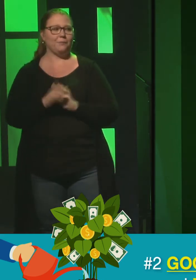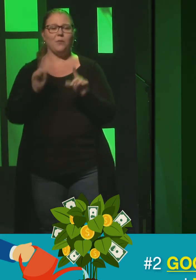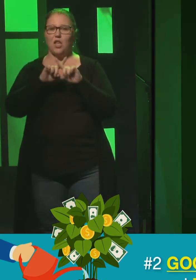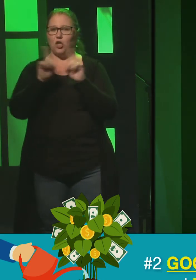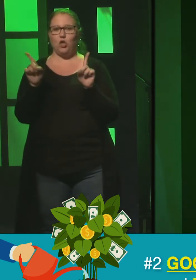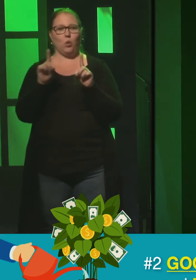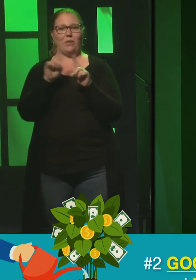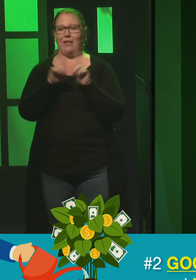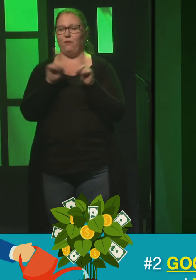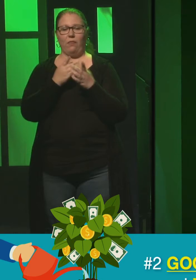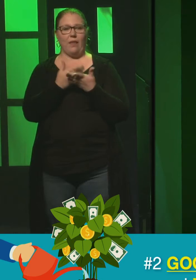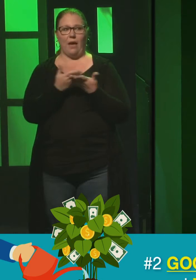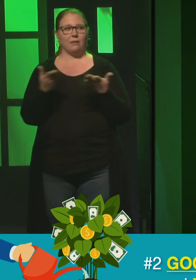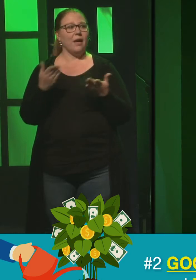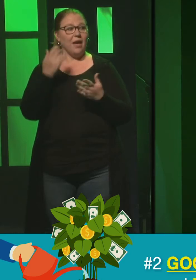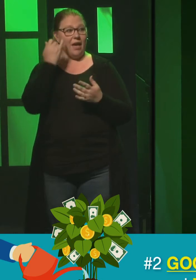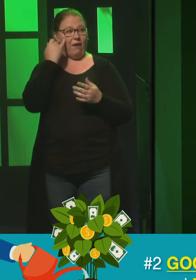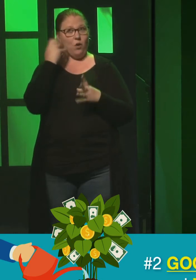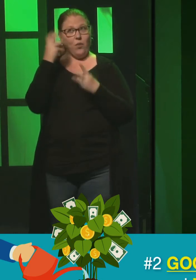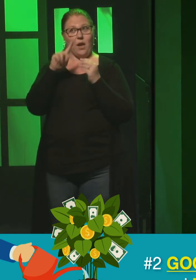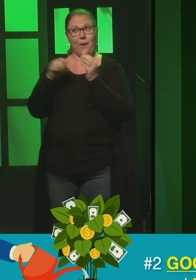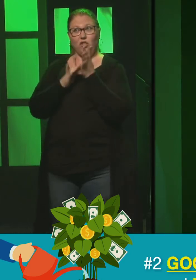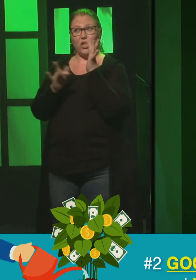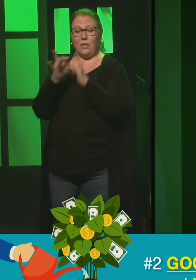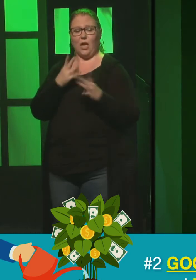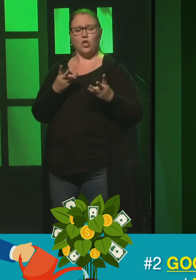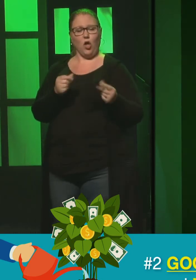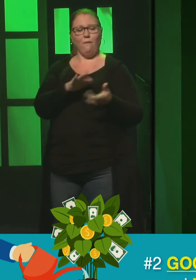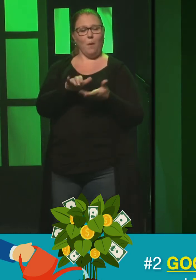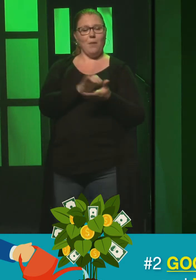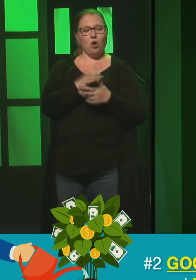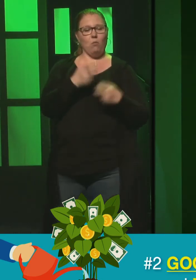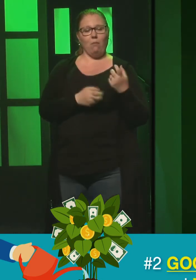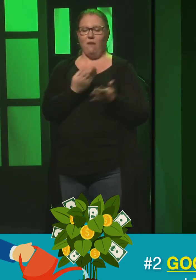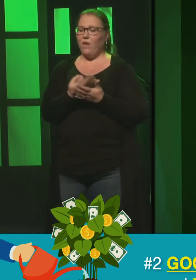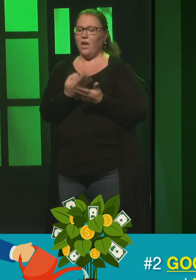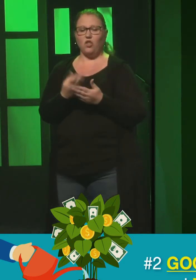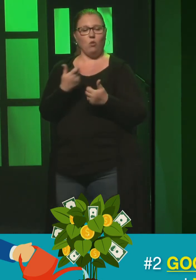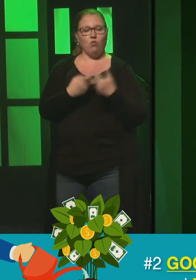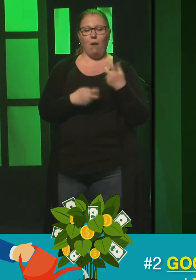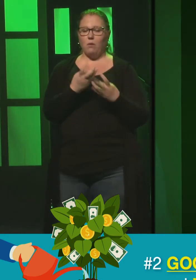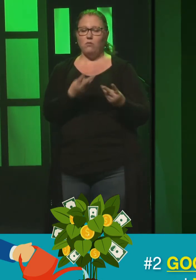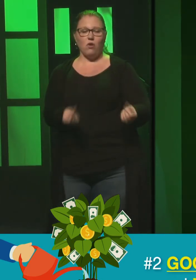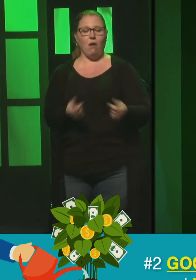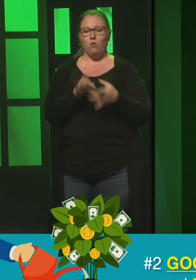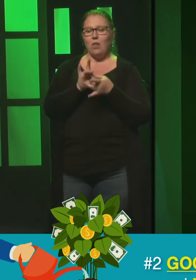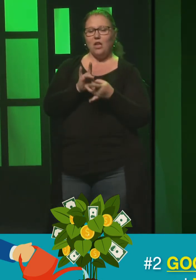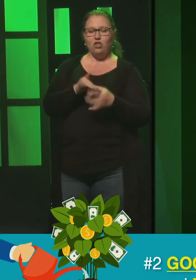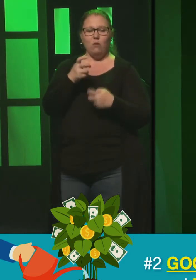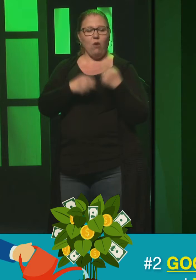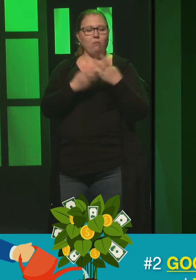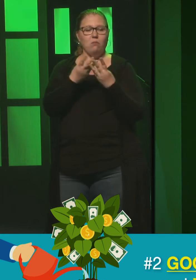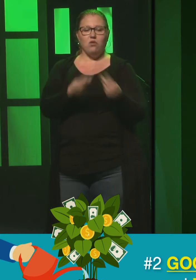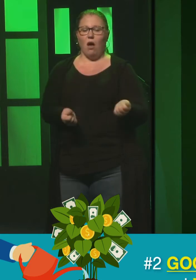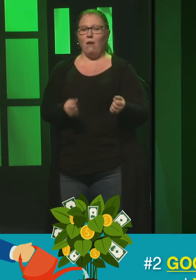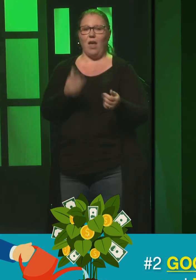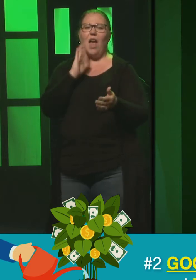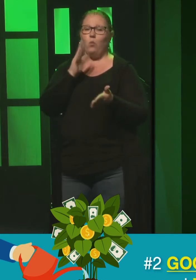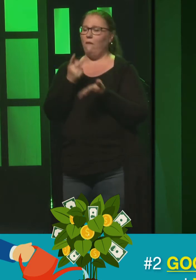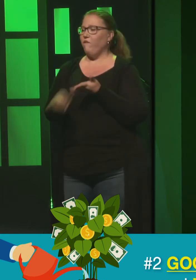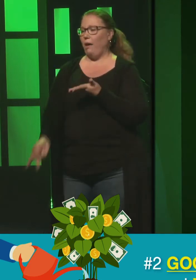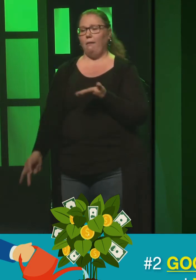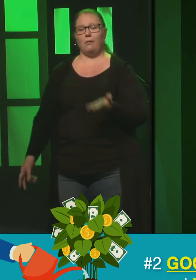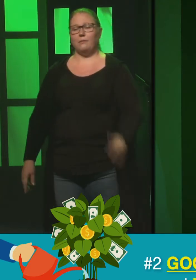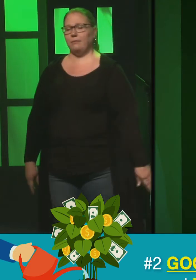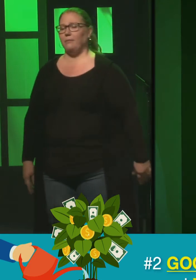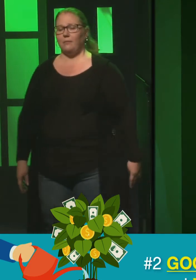different things. If you come and think about Jesus as a solution to your marital problem, your financial problem, your relationship, whatever it might be, it will fail. Jesus